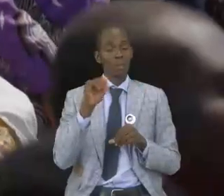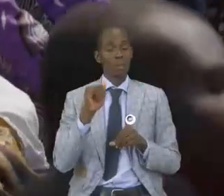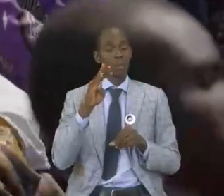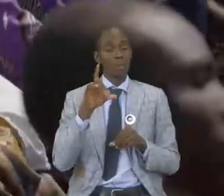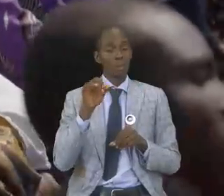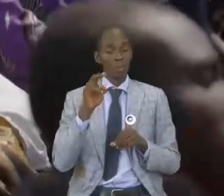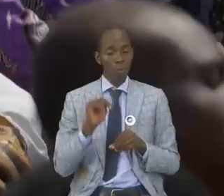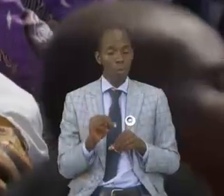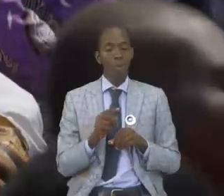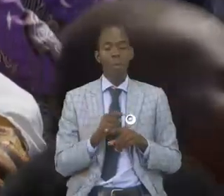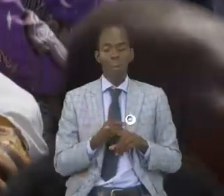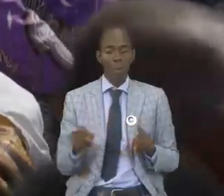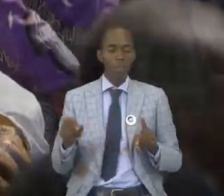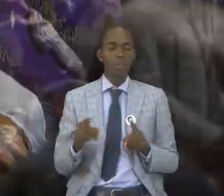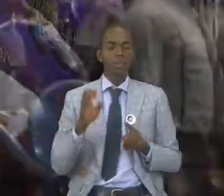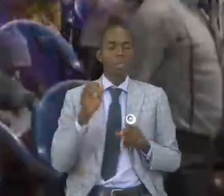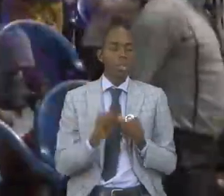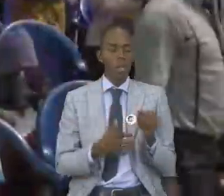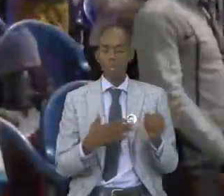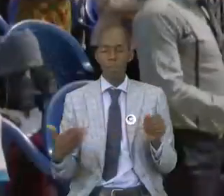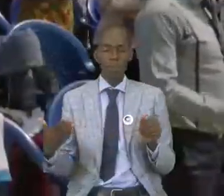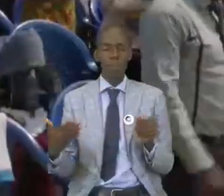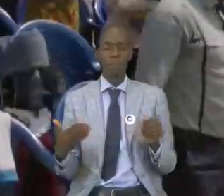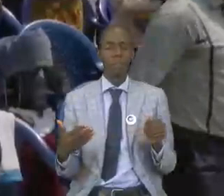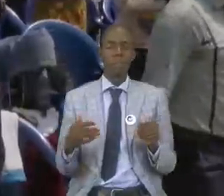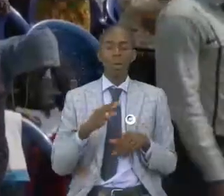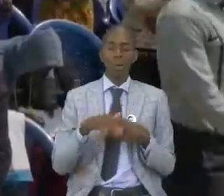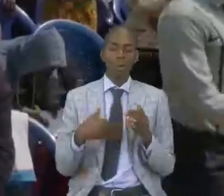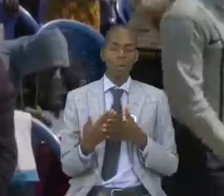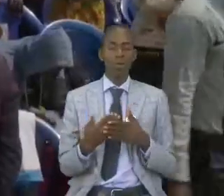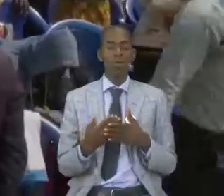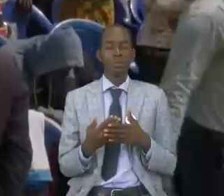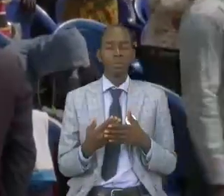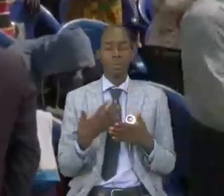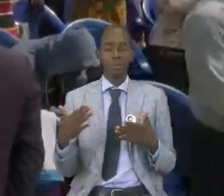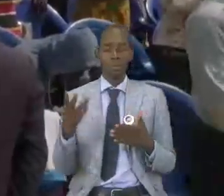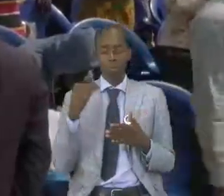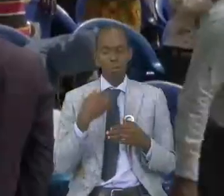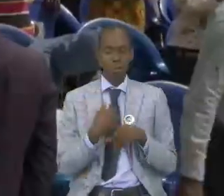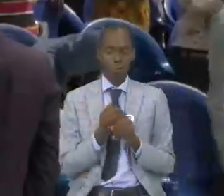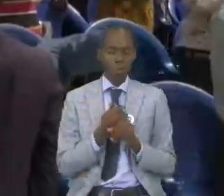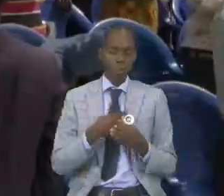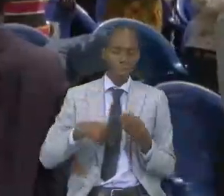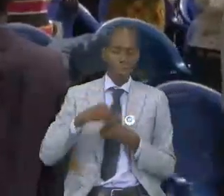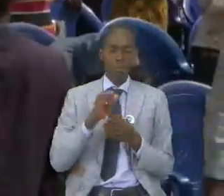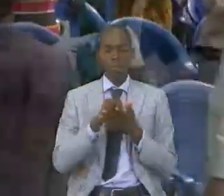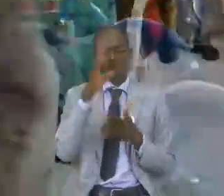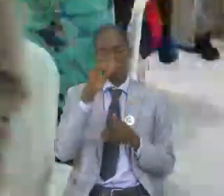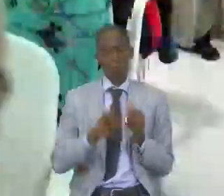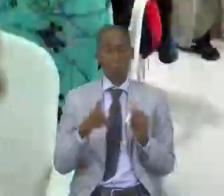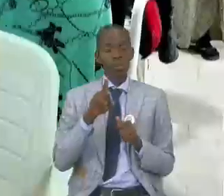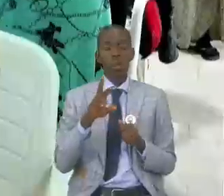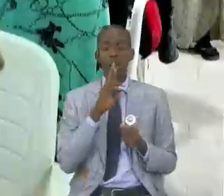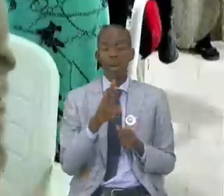revolved round about Daniel. Anywhere you are, you will be a point of reference. You will be